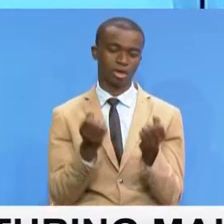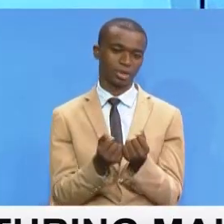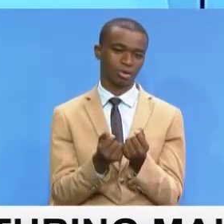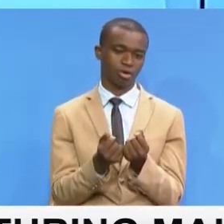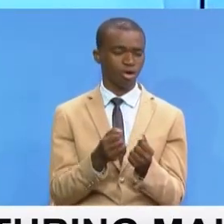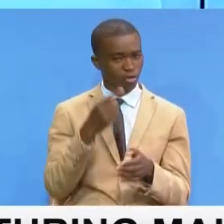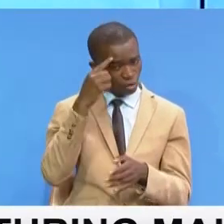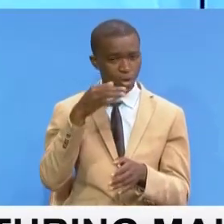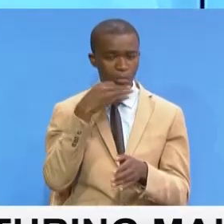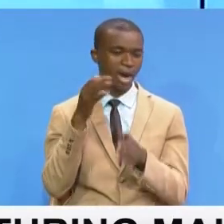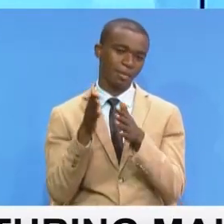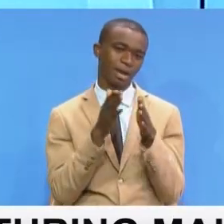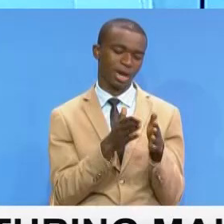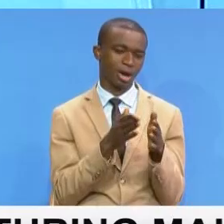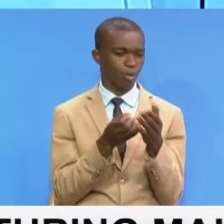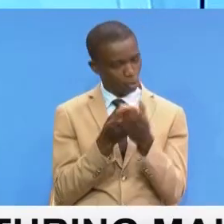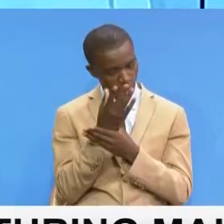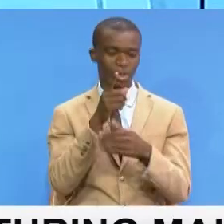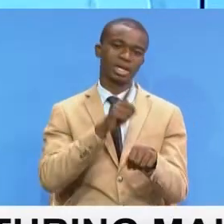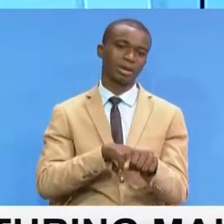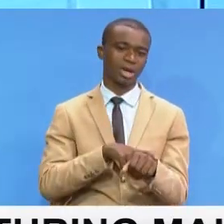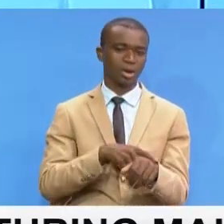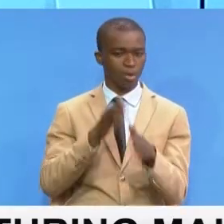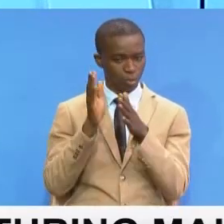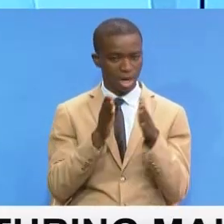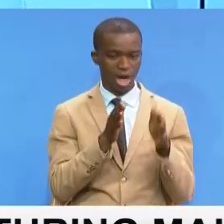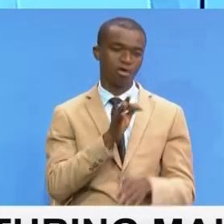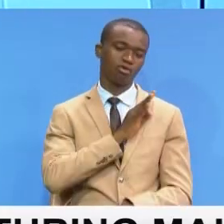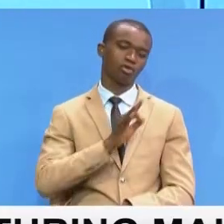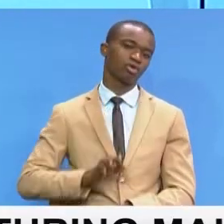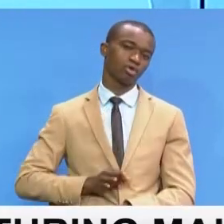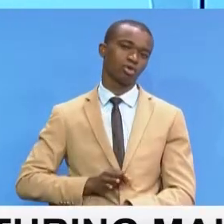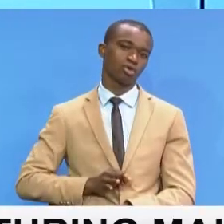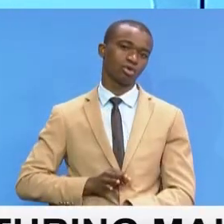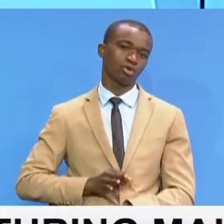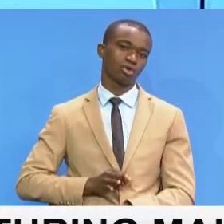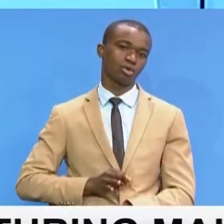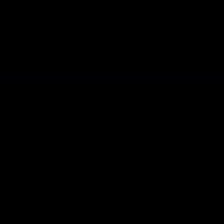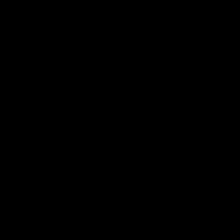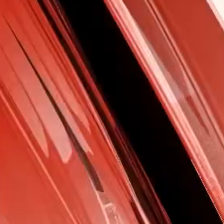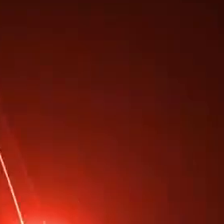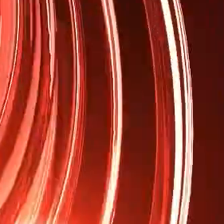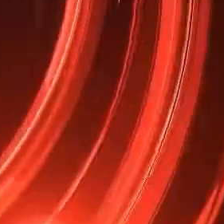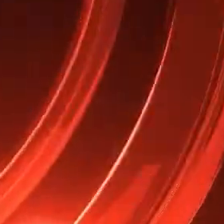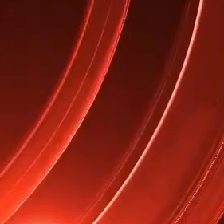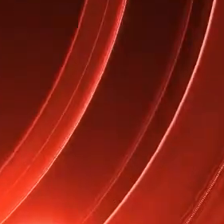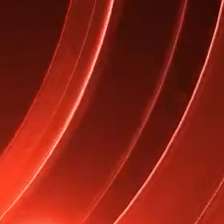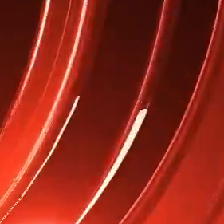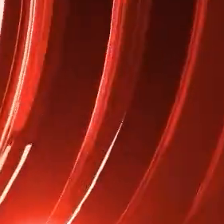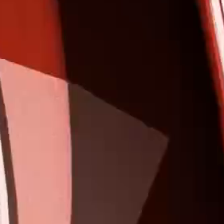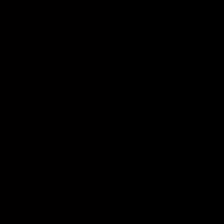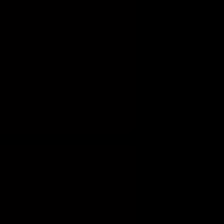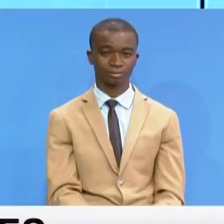in readiness for the crop marketing season organized by the Food Reserve Agency in Chama District.